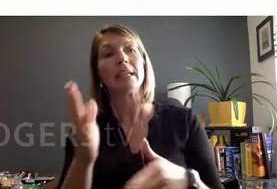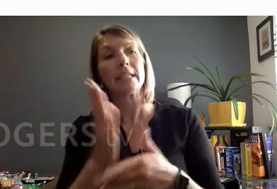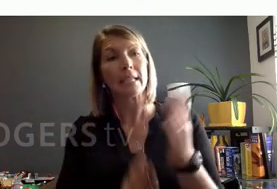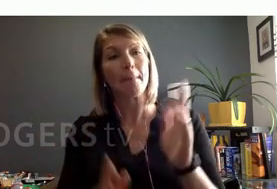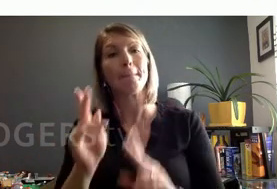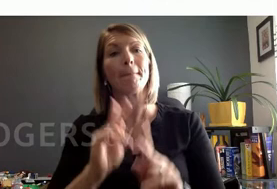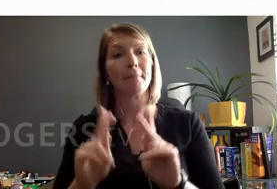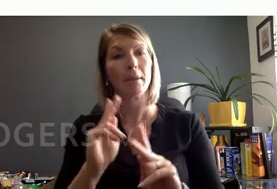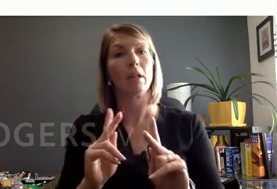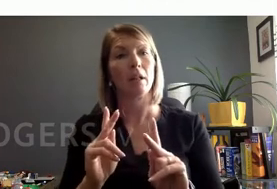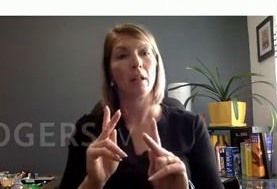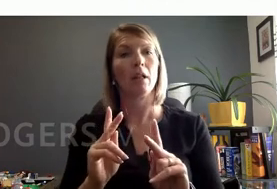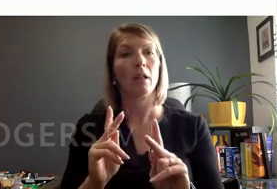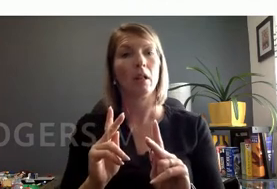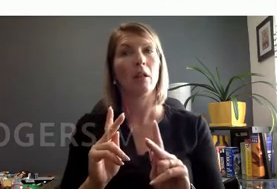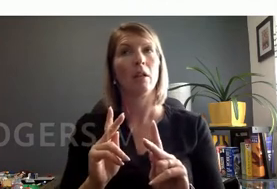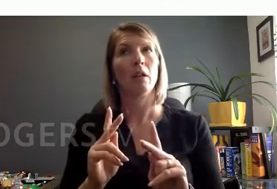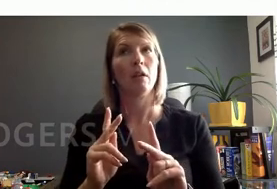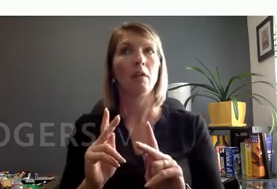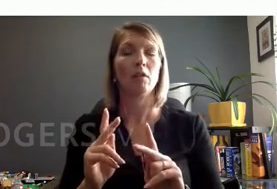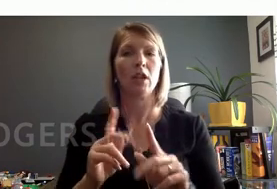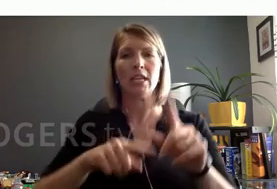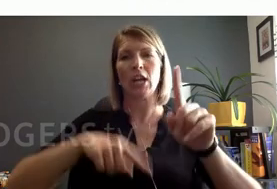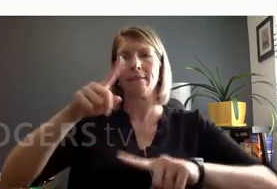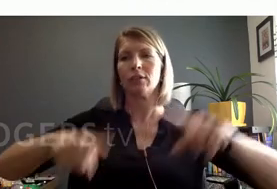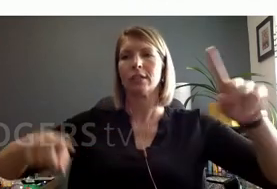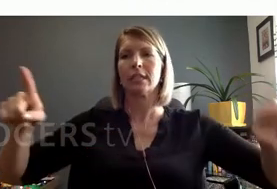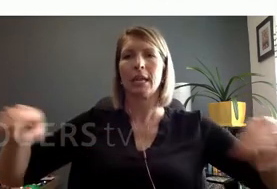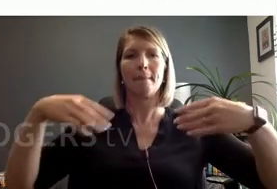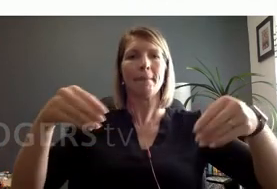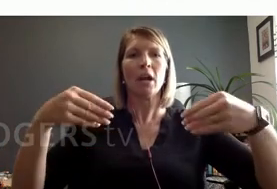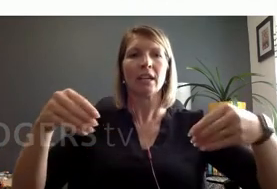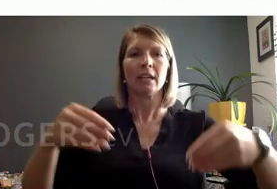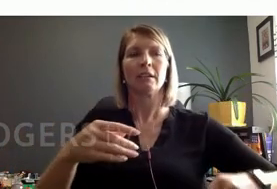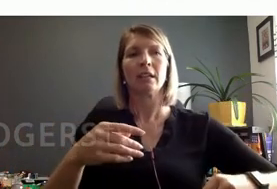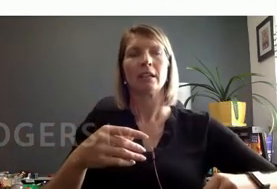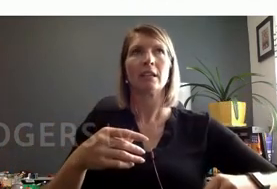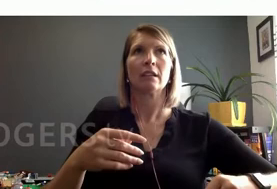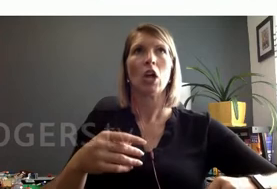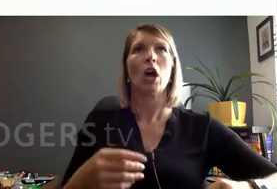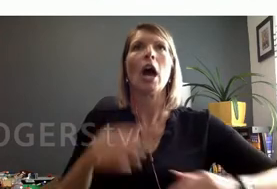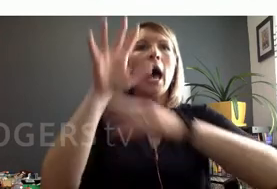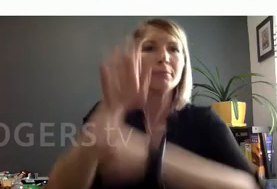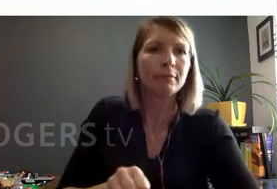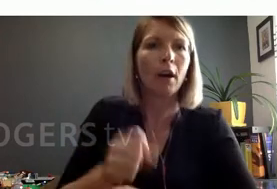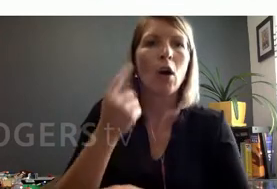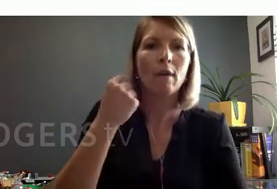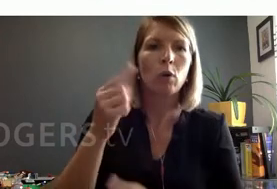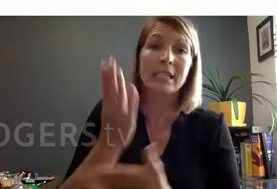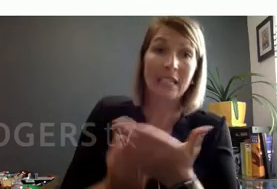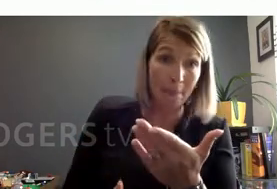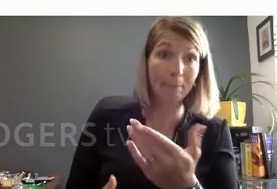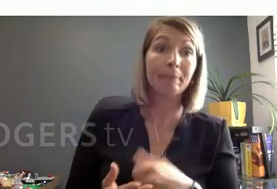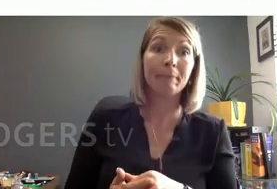diversity market is a familiarity thing. So we have so many people in this city from many different countries around the